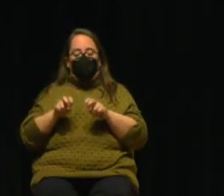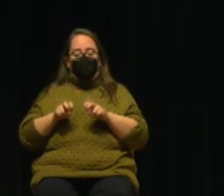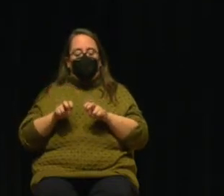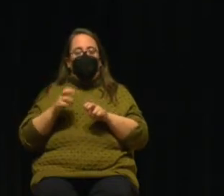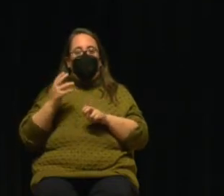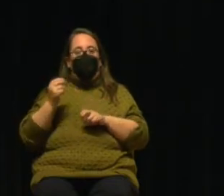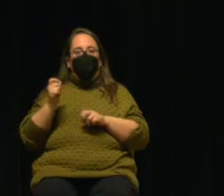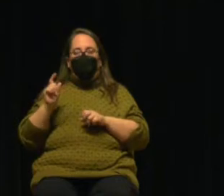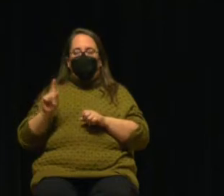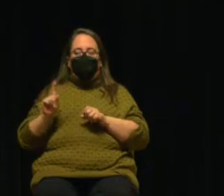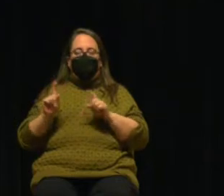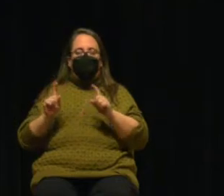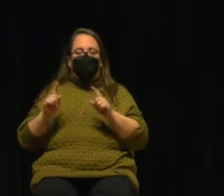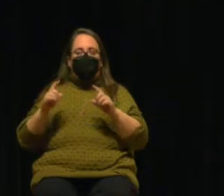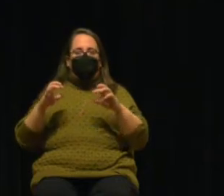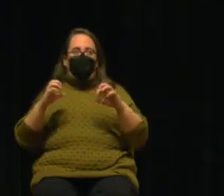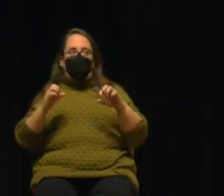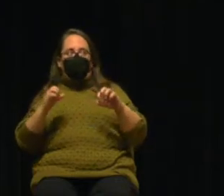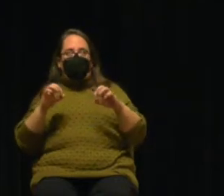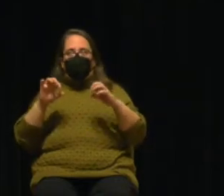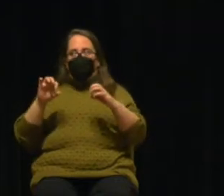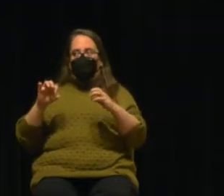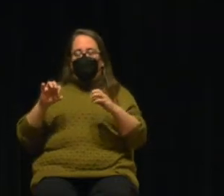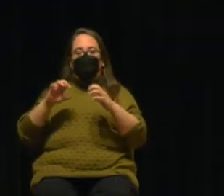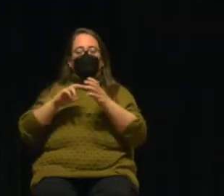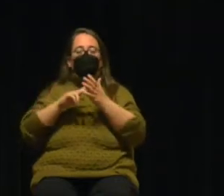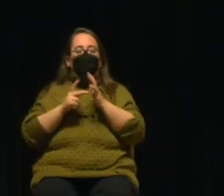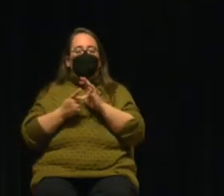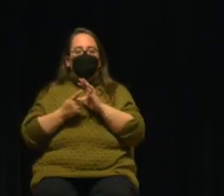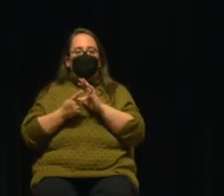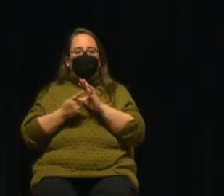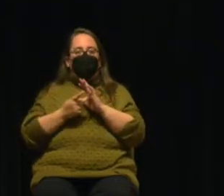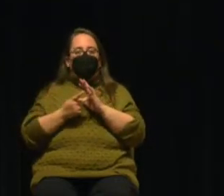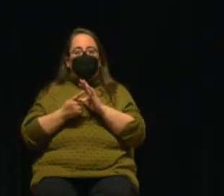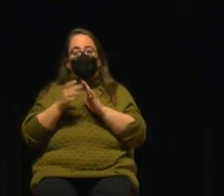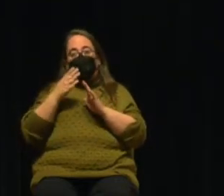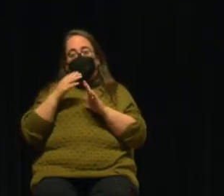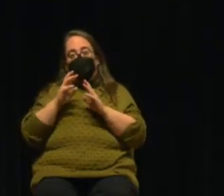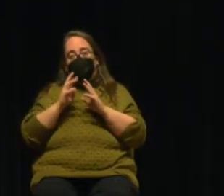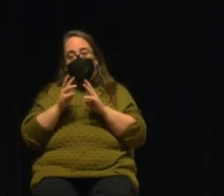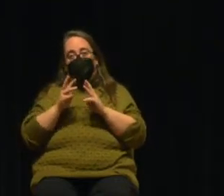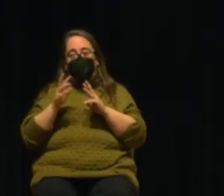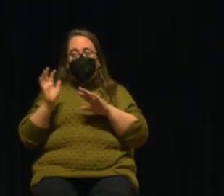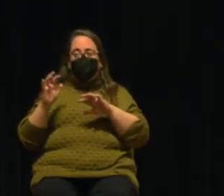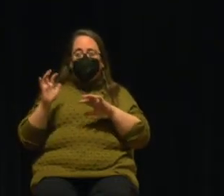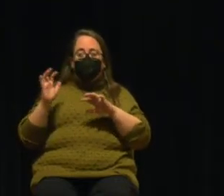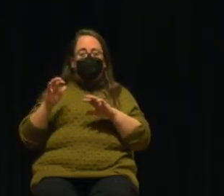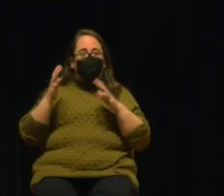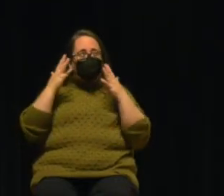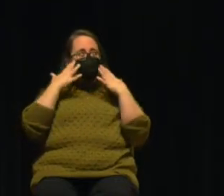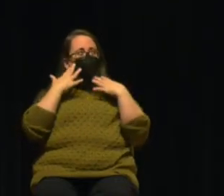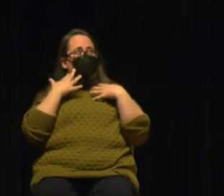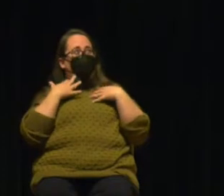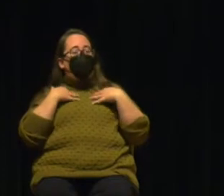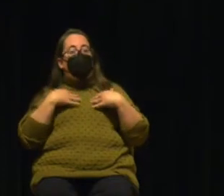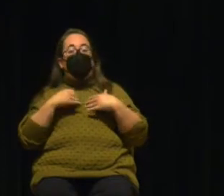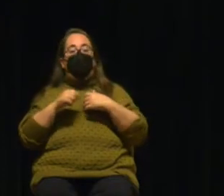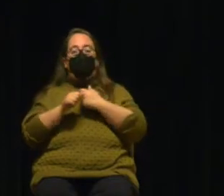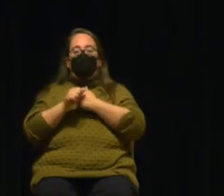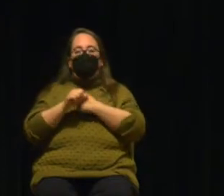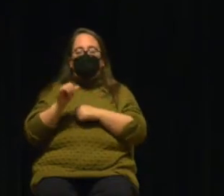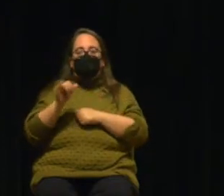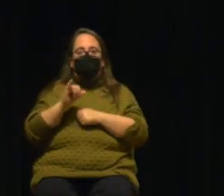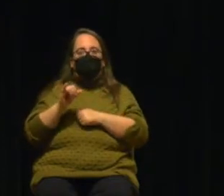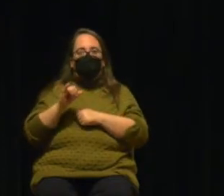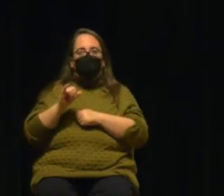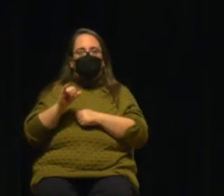Black riders. Obviously, this meant in bad weather, you were out there in it. It also was dangerous. So riding